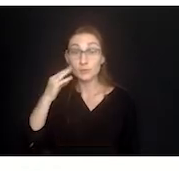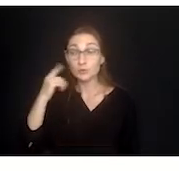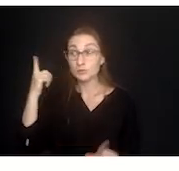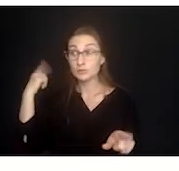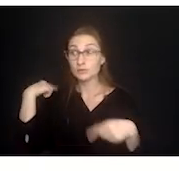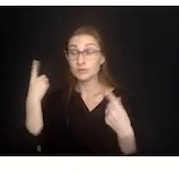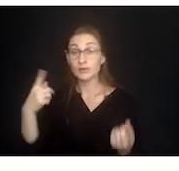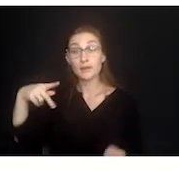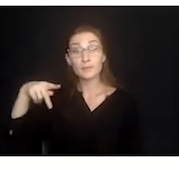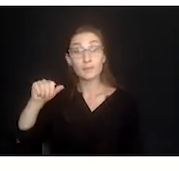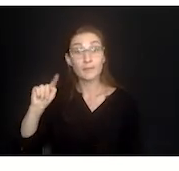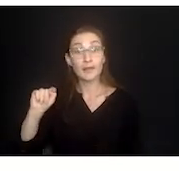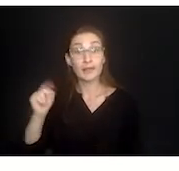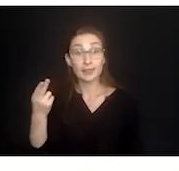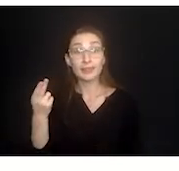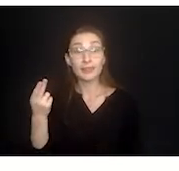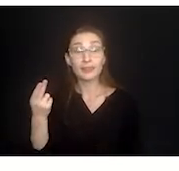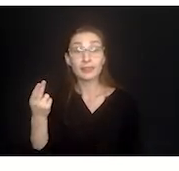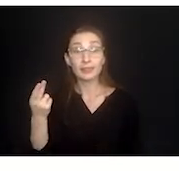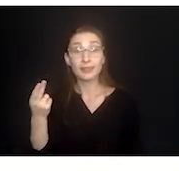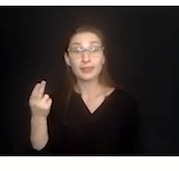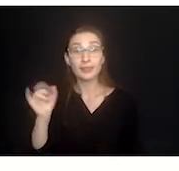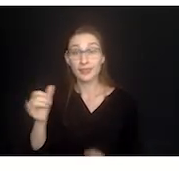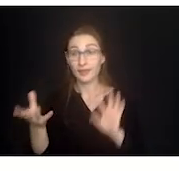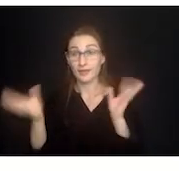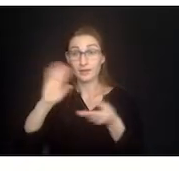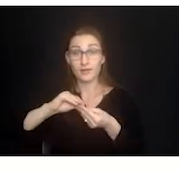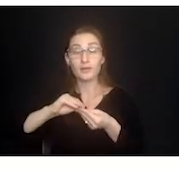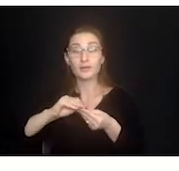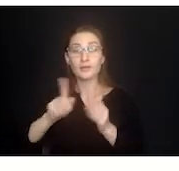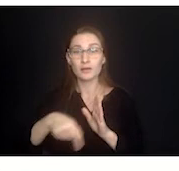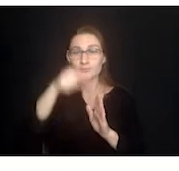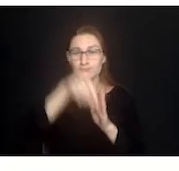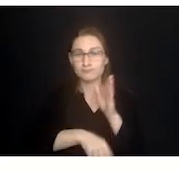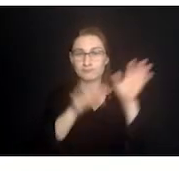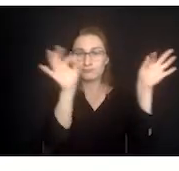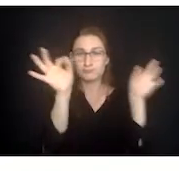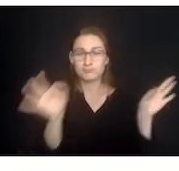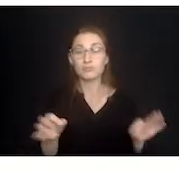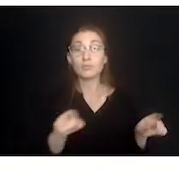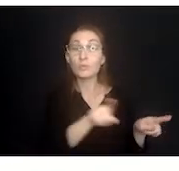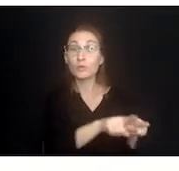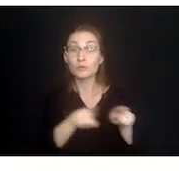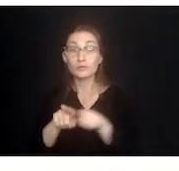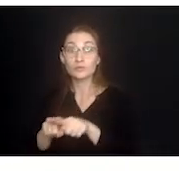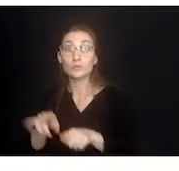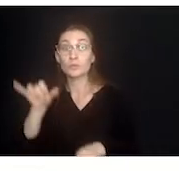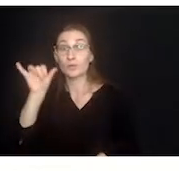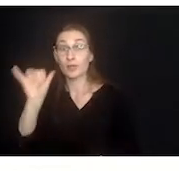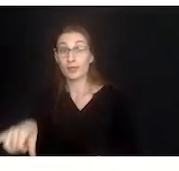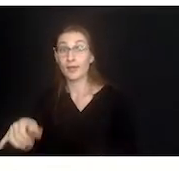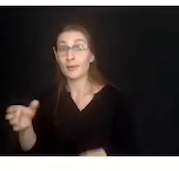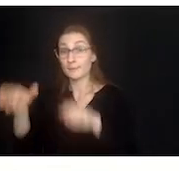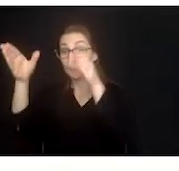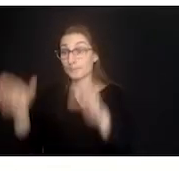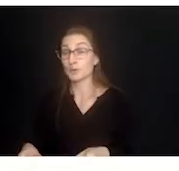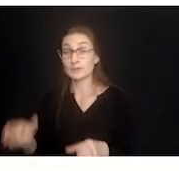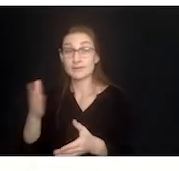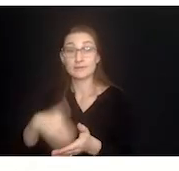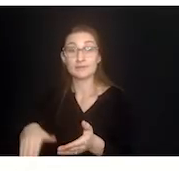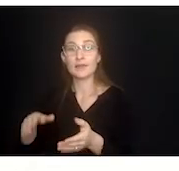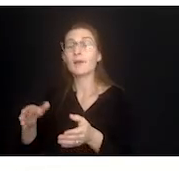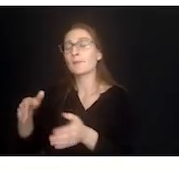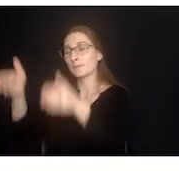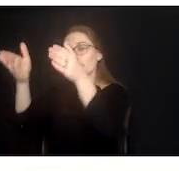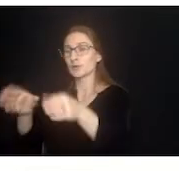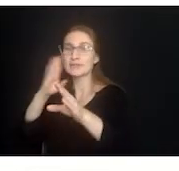that captures my entire experience using the positive behavior support in greater depth. And I also have a blog that talks about this